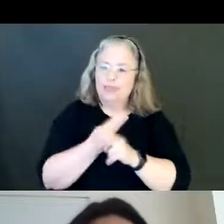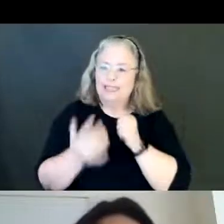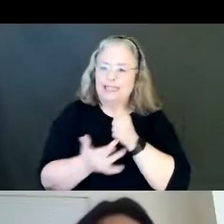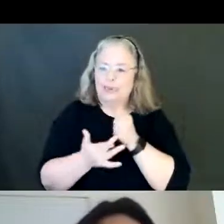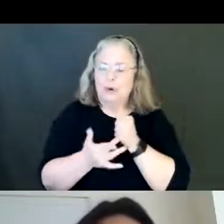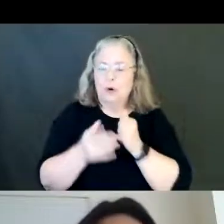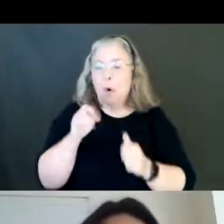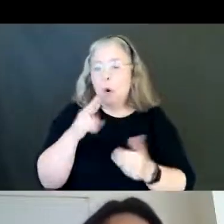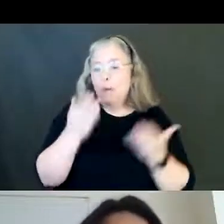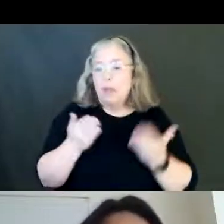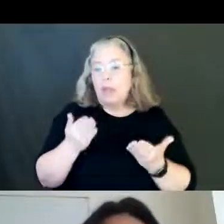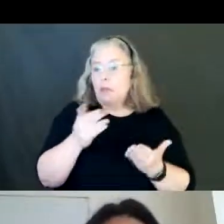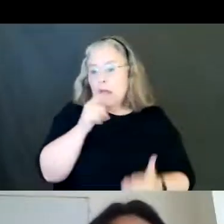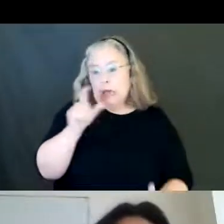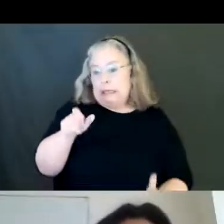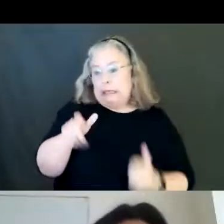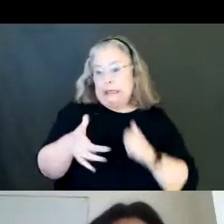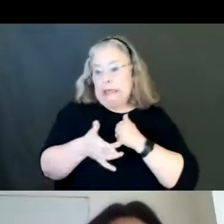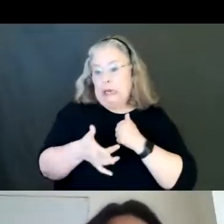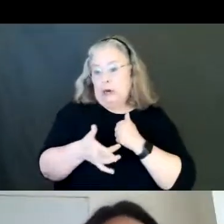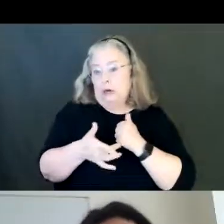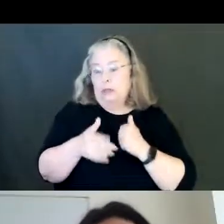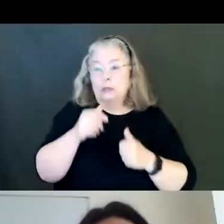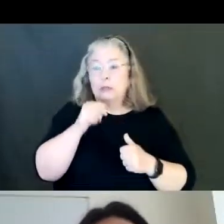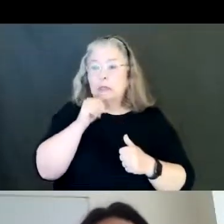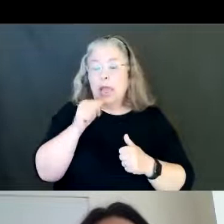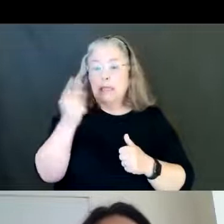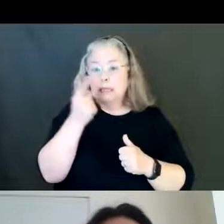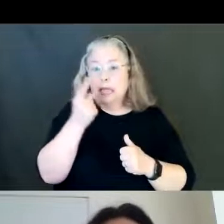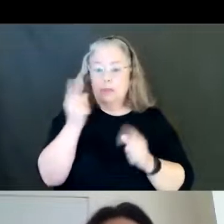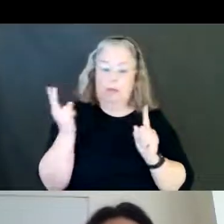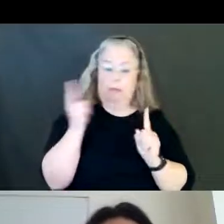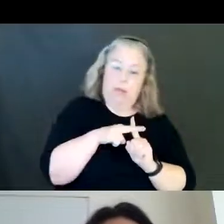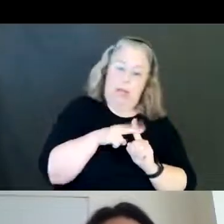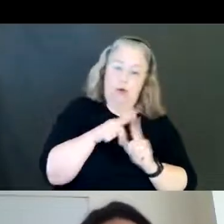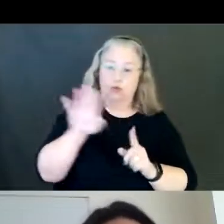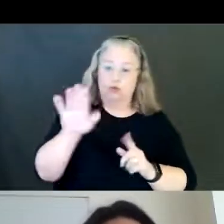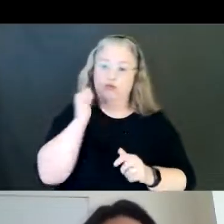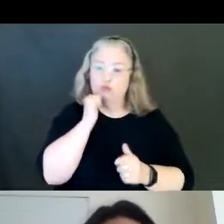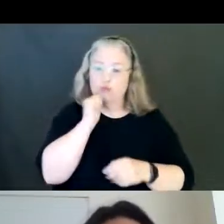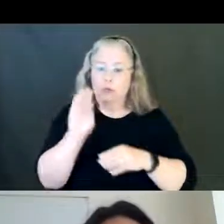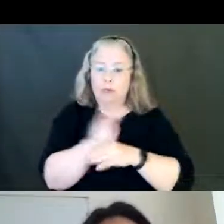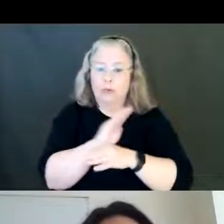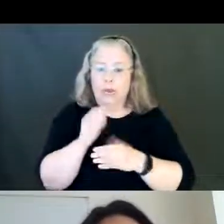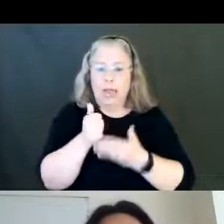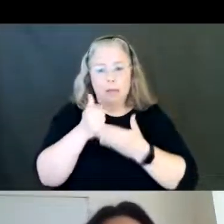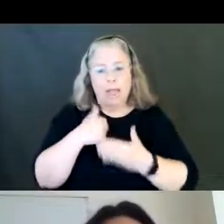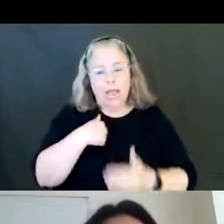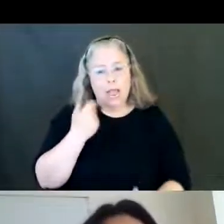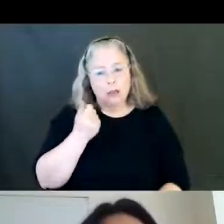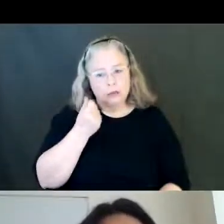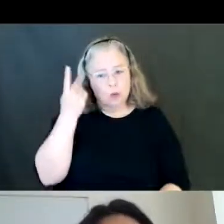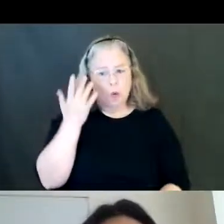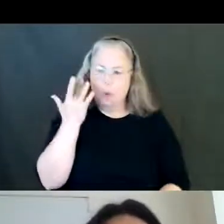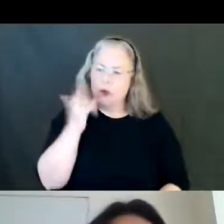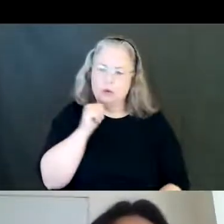just don't need it, or if it's not something that's pertinent to your daily business. Can you help us understand why you wouldn't use